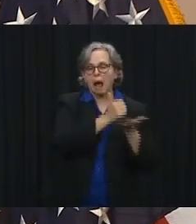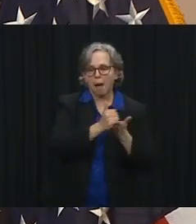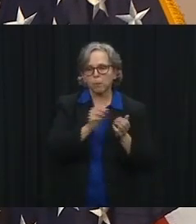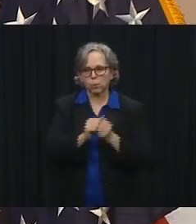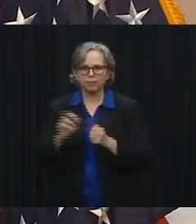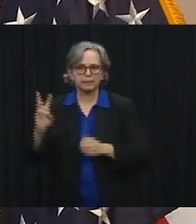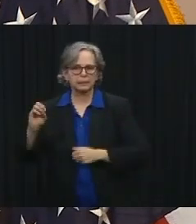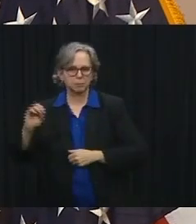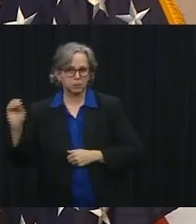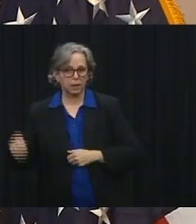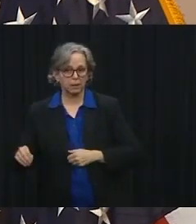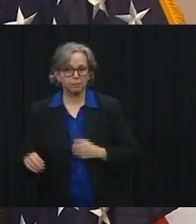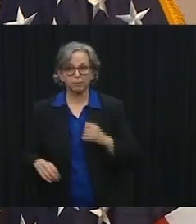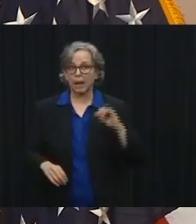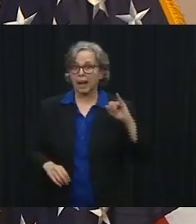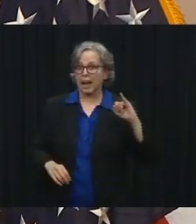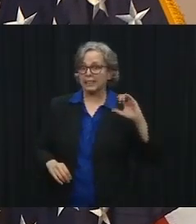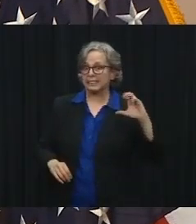total in Ohio